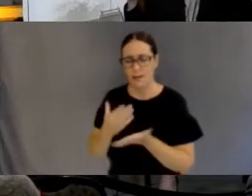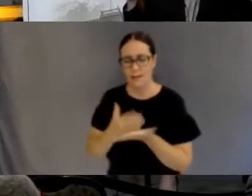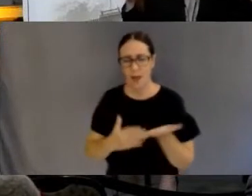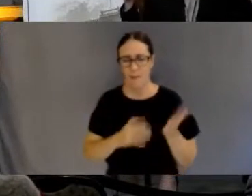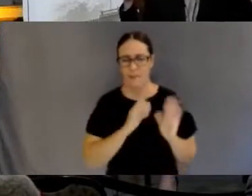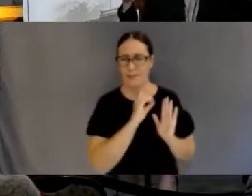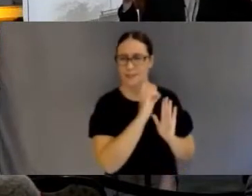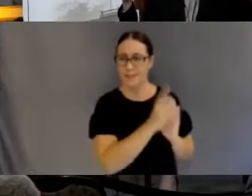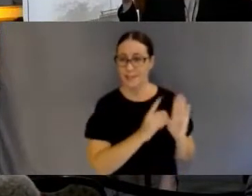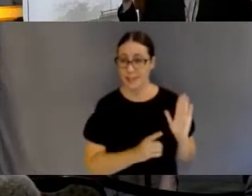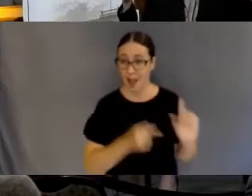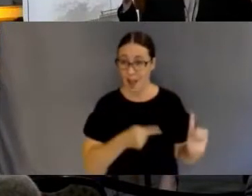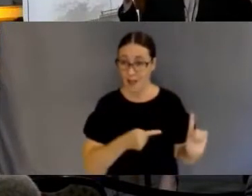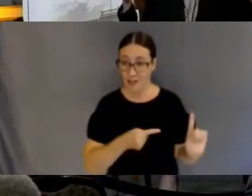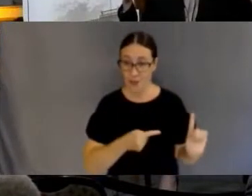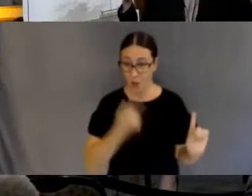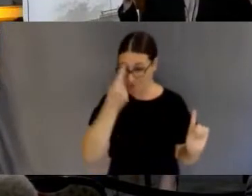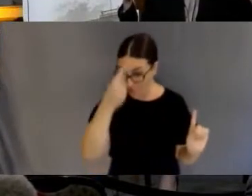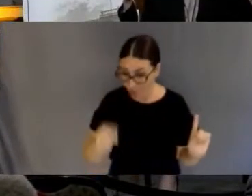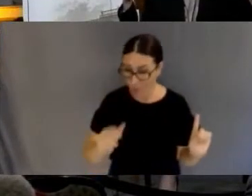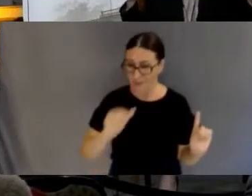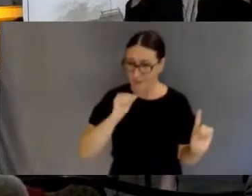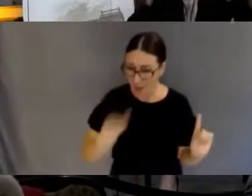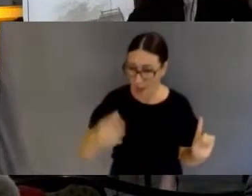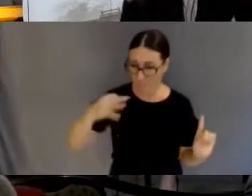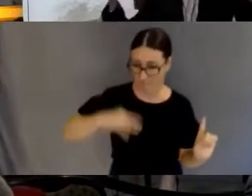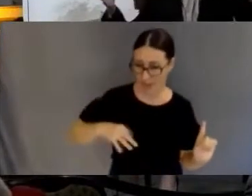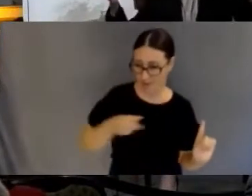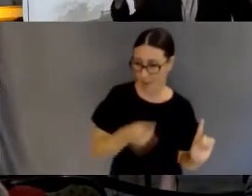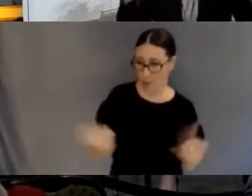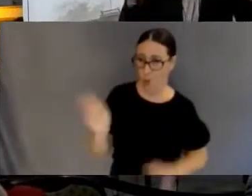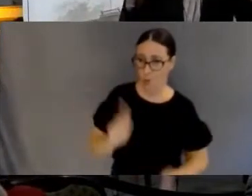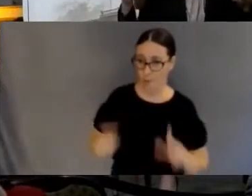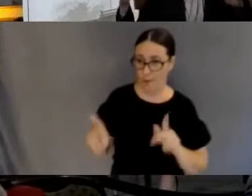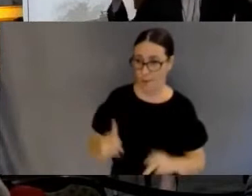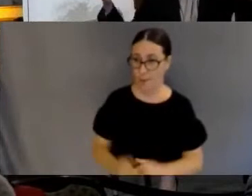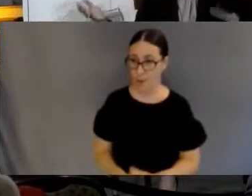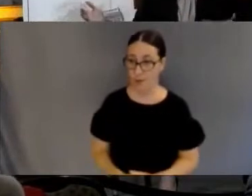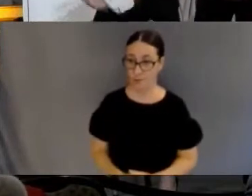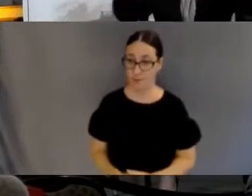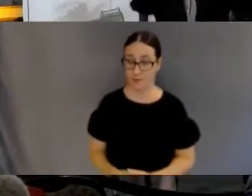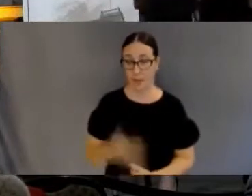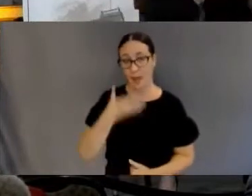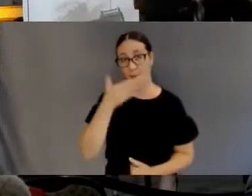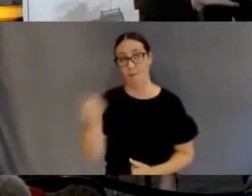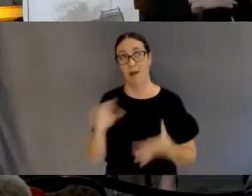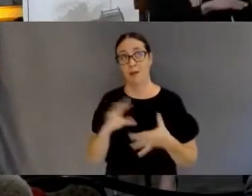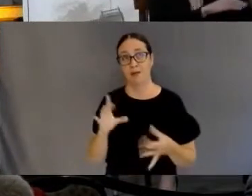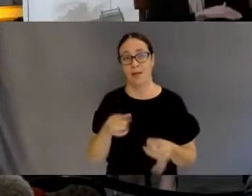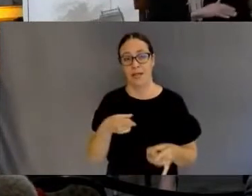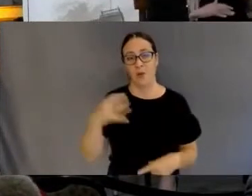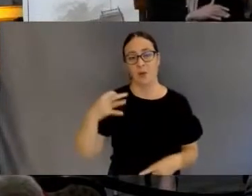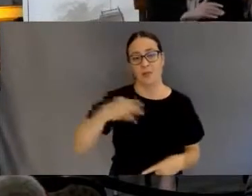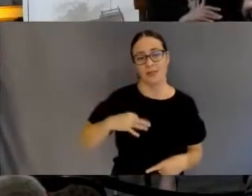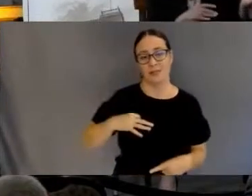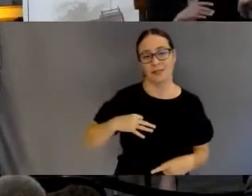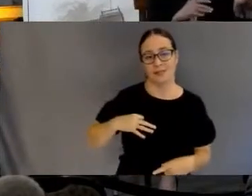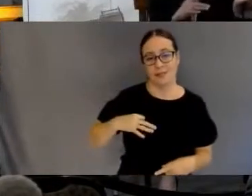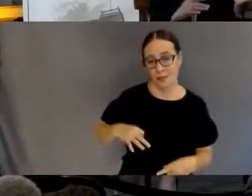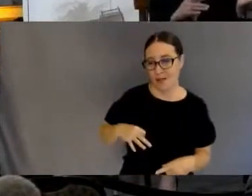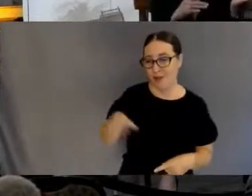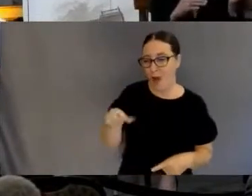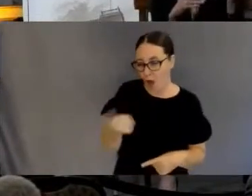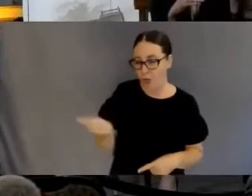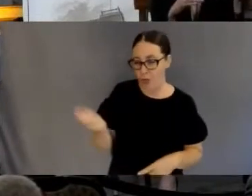just designed not to benefit the people we're talking about. Or, you know, is a better way to say this, it was designed to benefit other people.